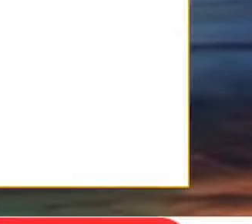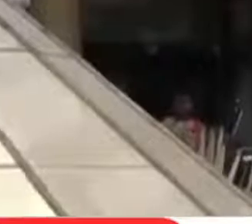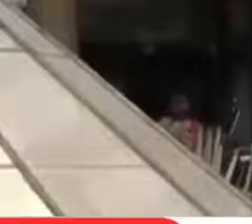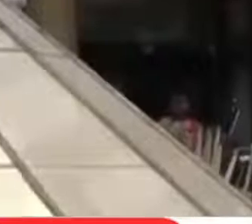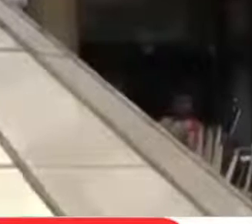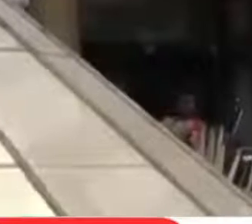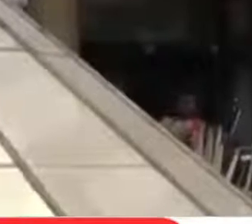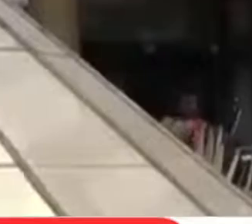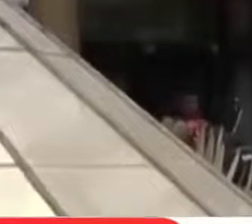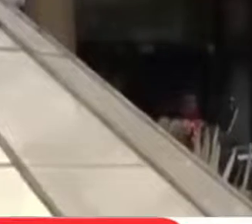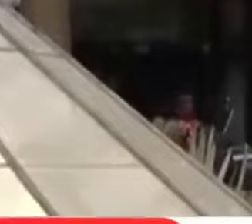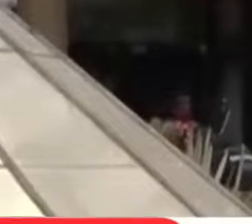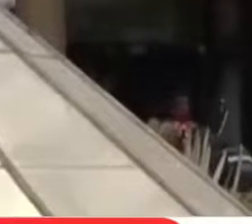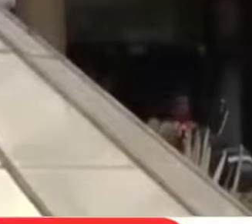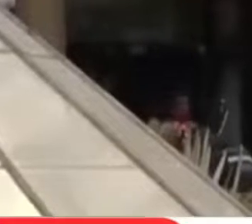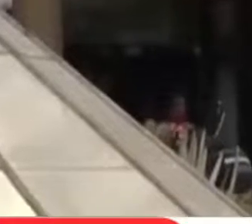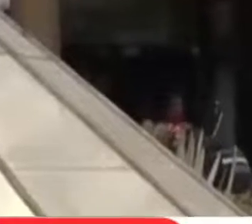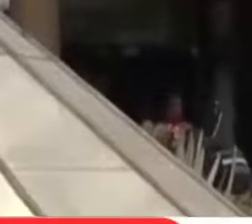office.